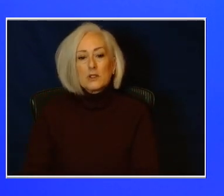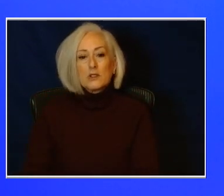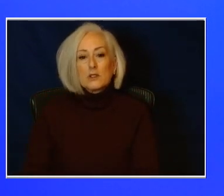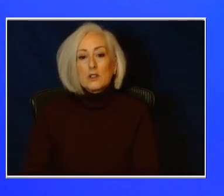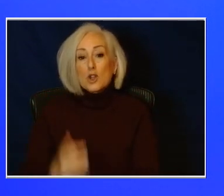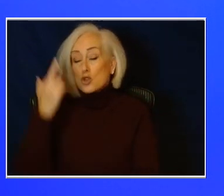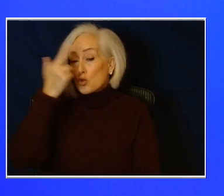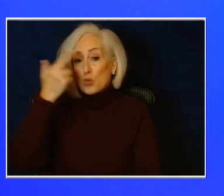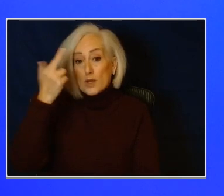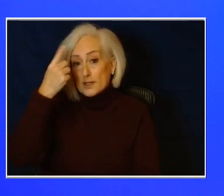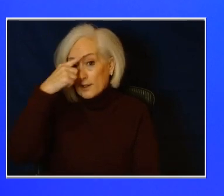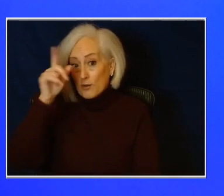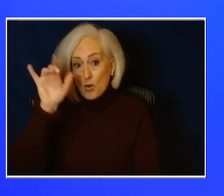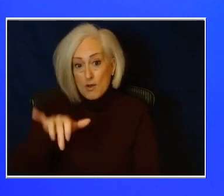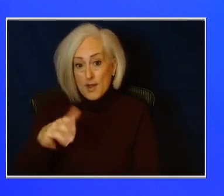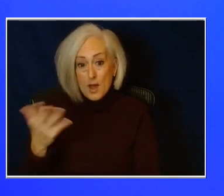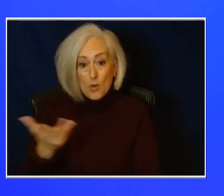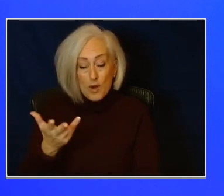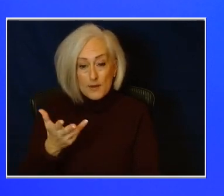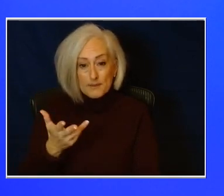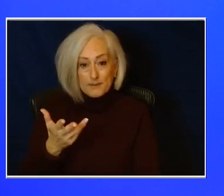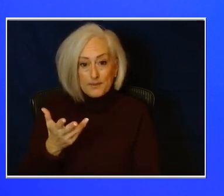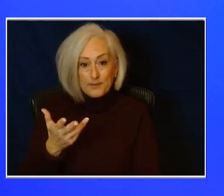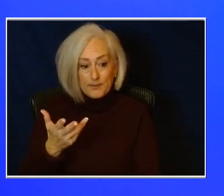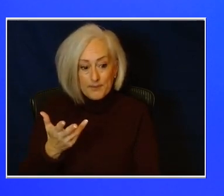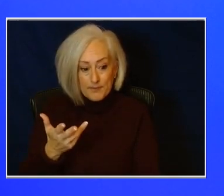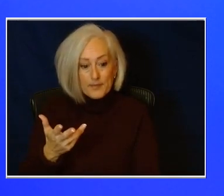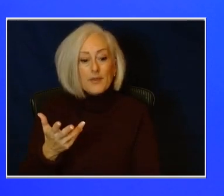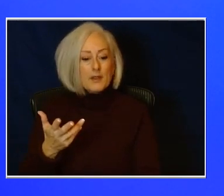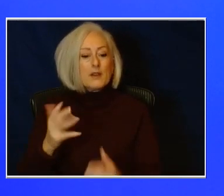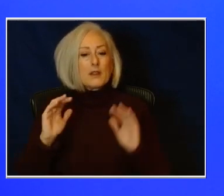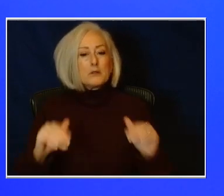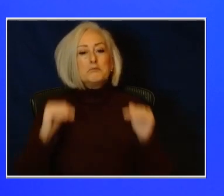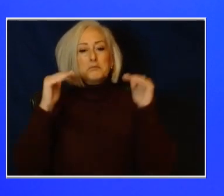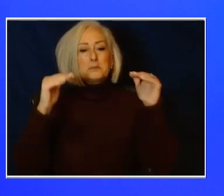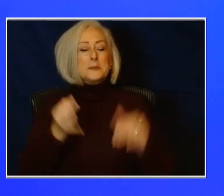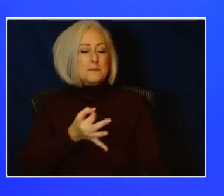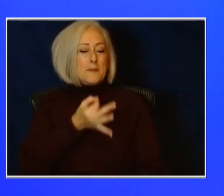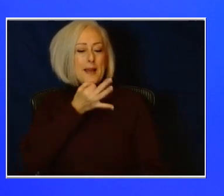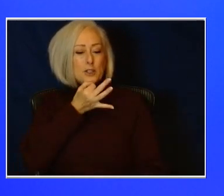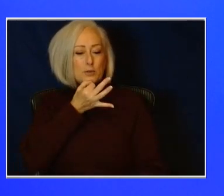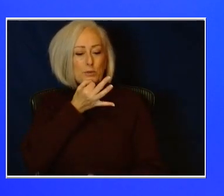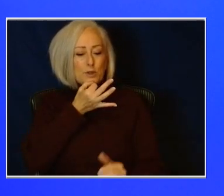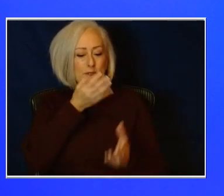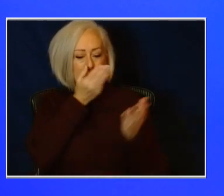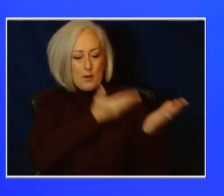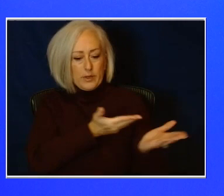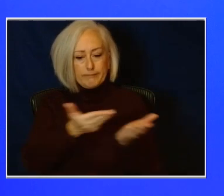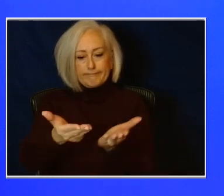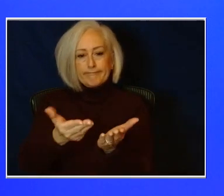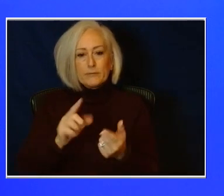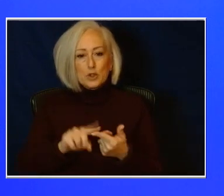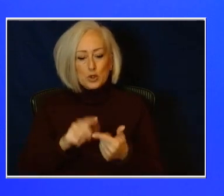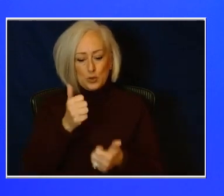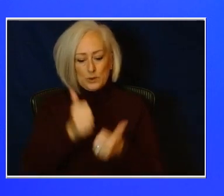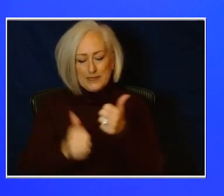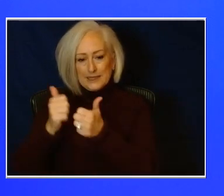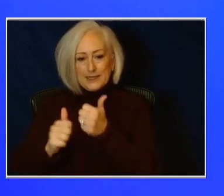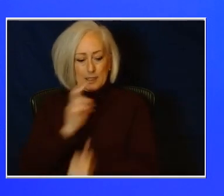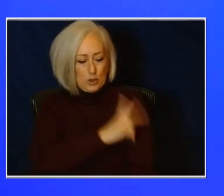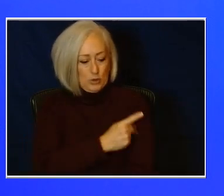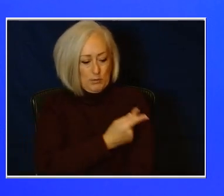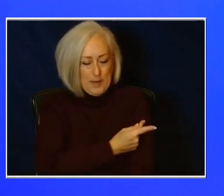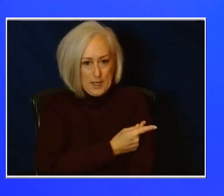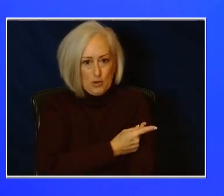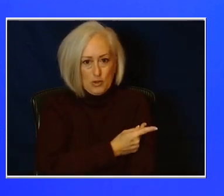that, frankly, is the level of expertise that we can bring to each patient, the